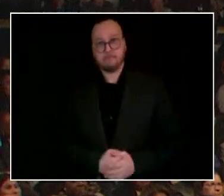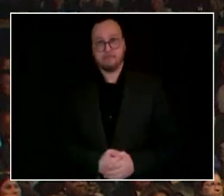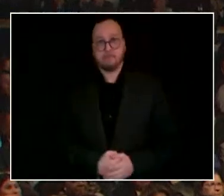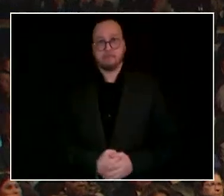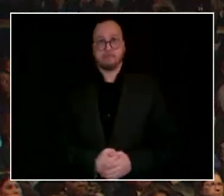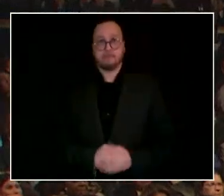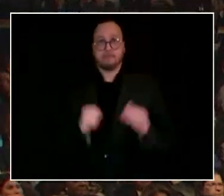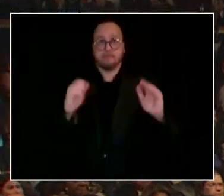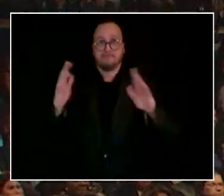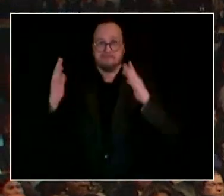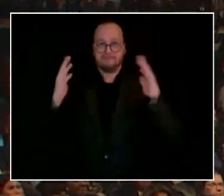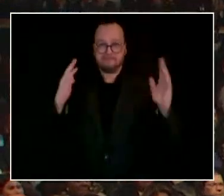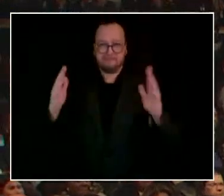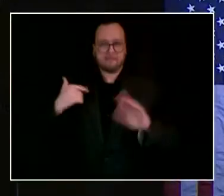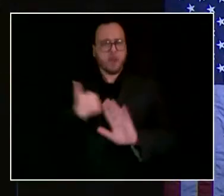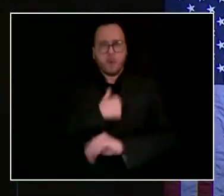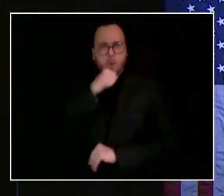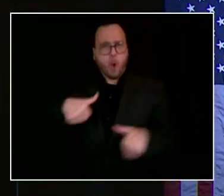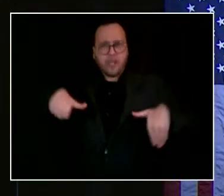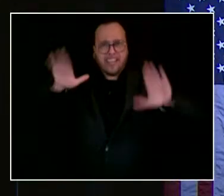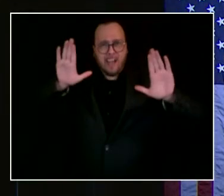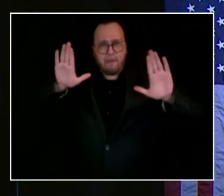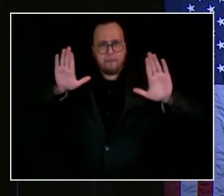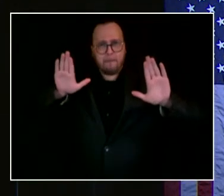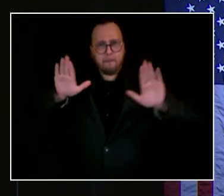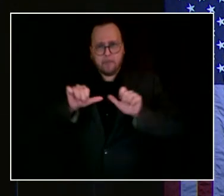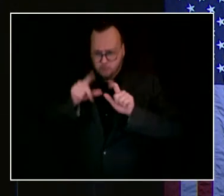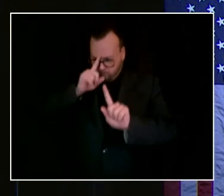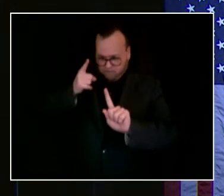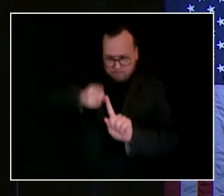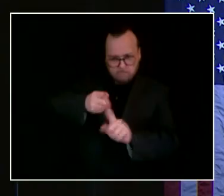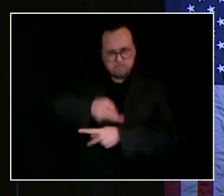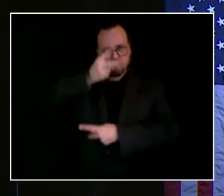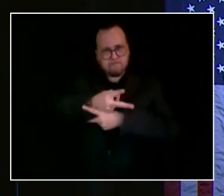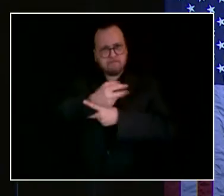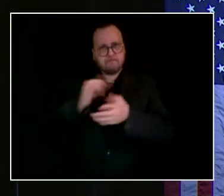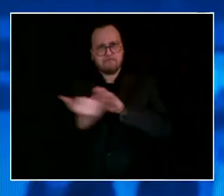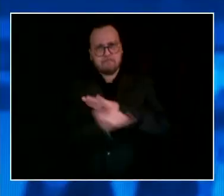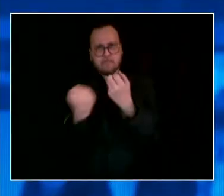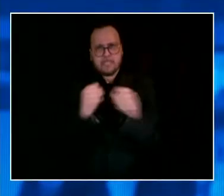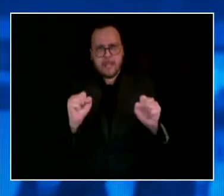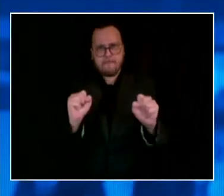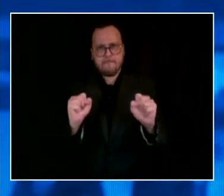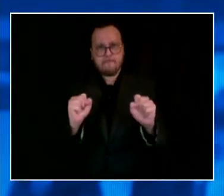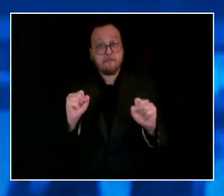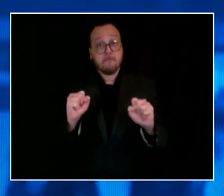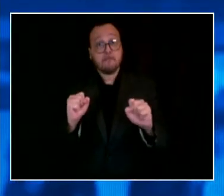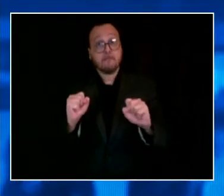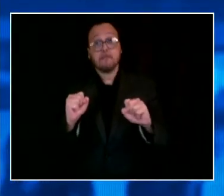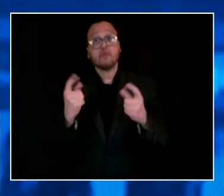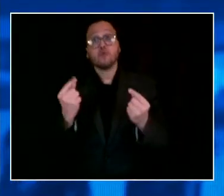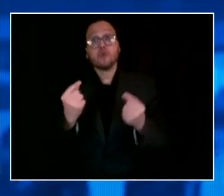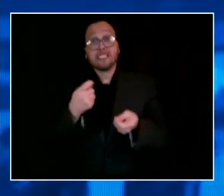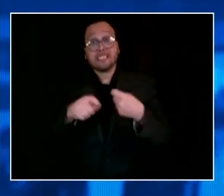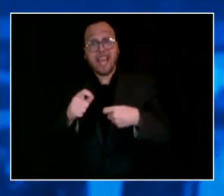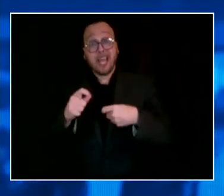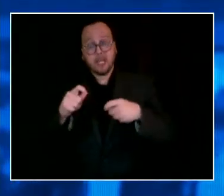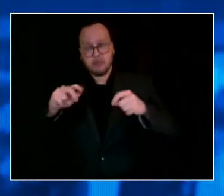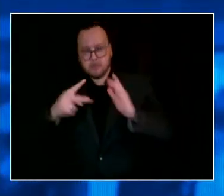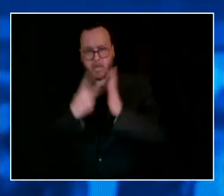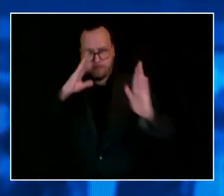And we're not going to give up on keeping our subway safe. Instead, we're going to double down. This